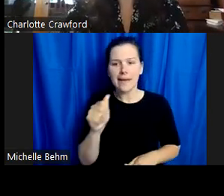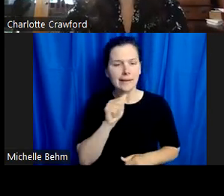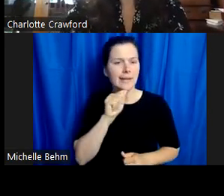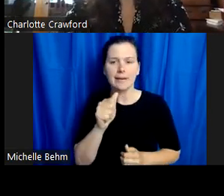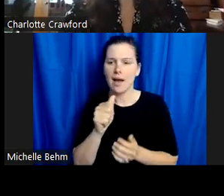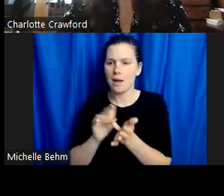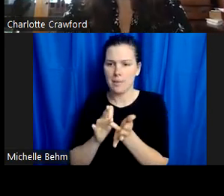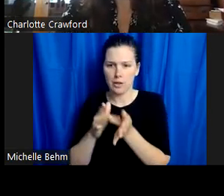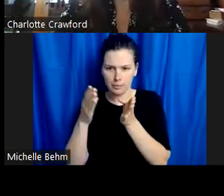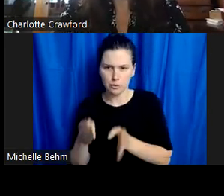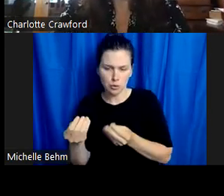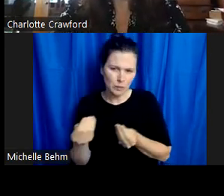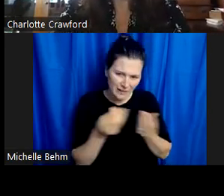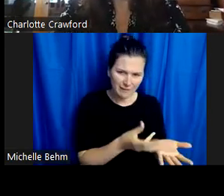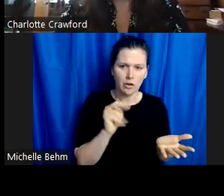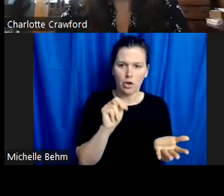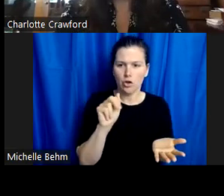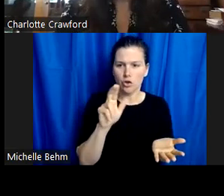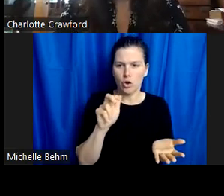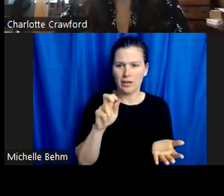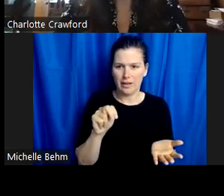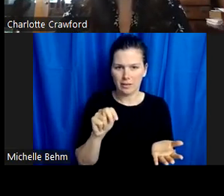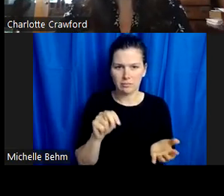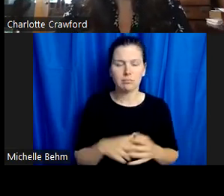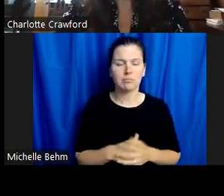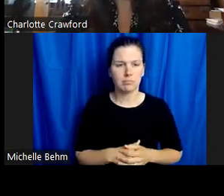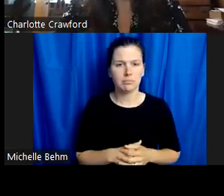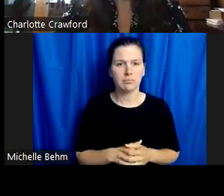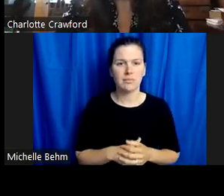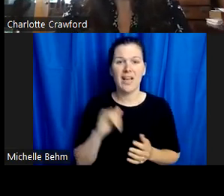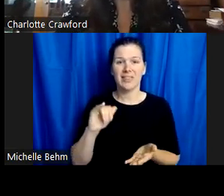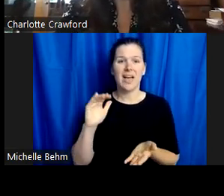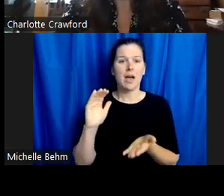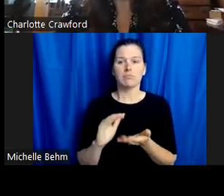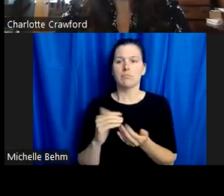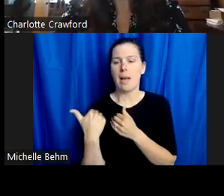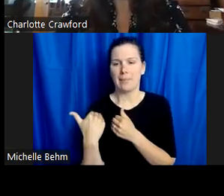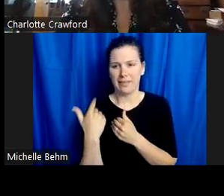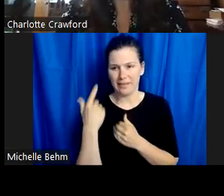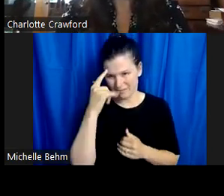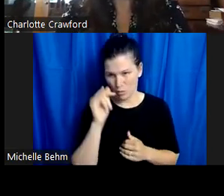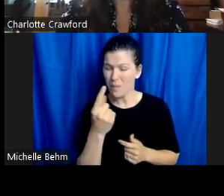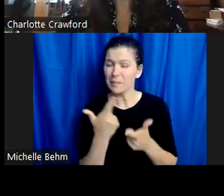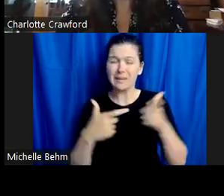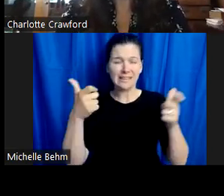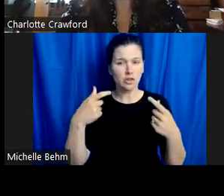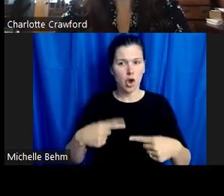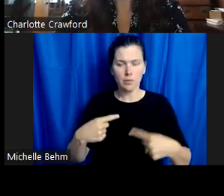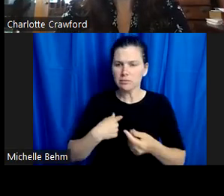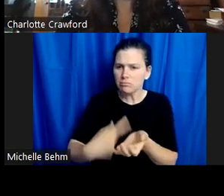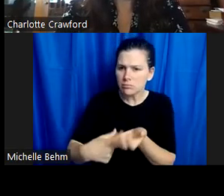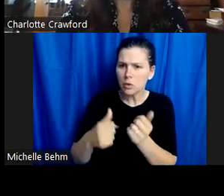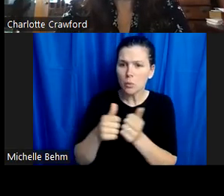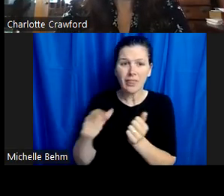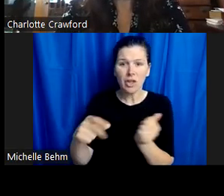Narcan, and there's no liability for it. One of the biggest arguments I've ever gotten into at a class was with a nurse who told me they